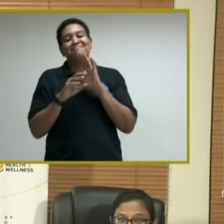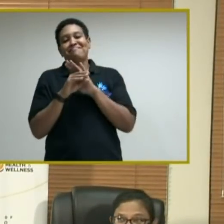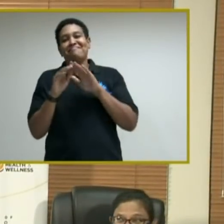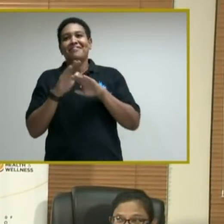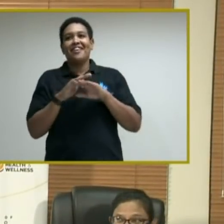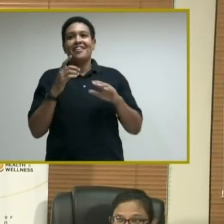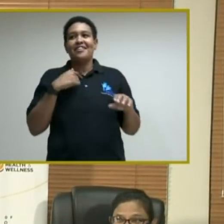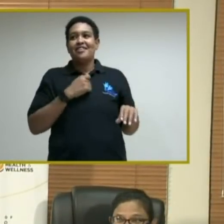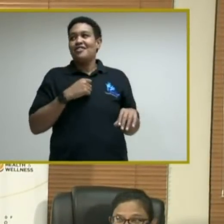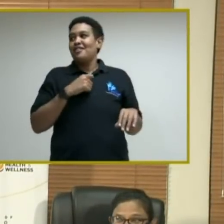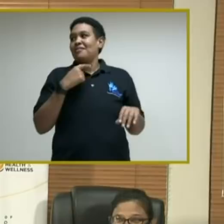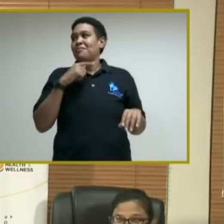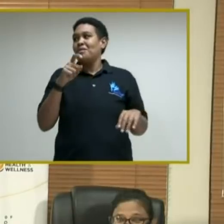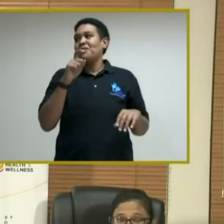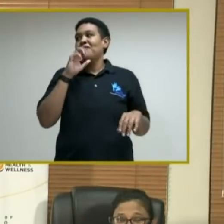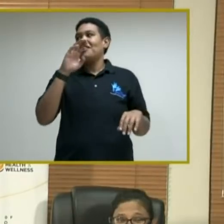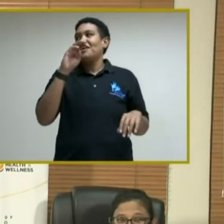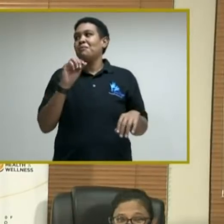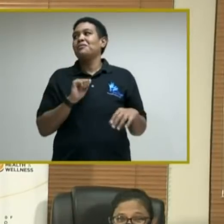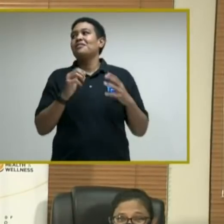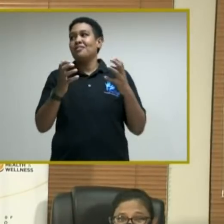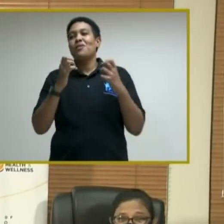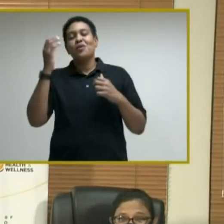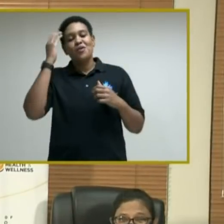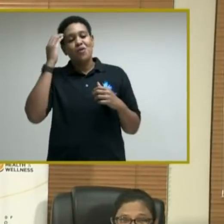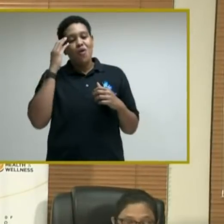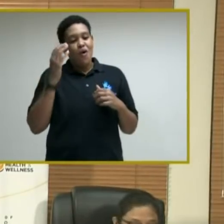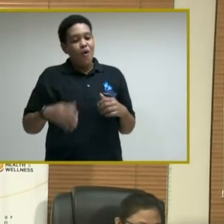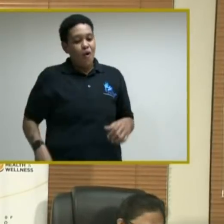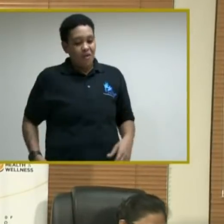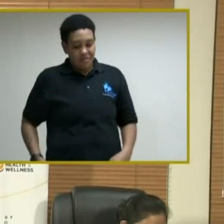my question is for the CMO. I wanted to know